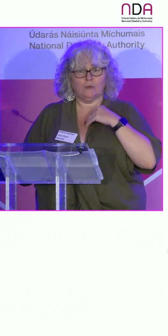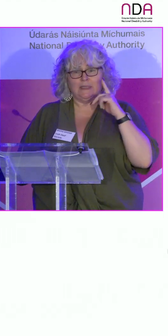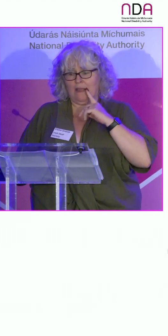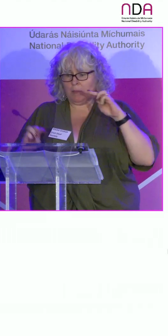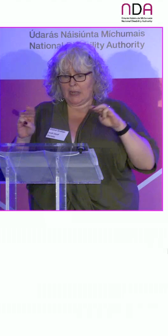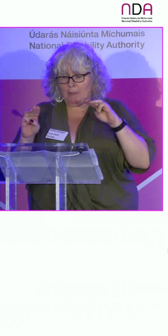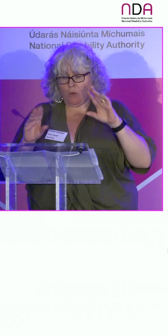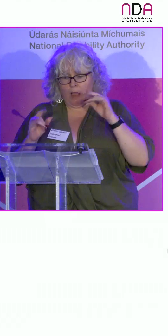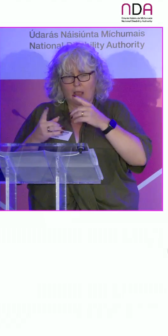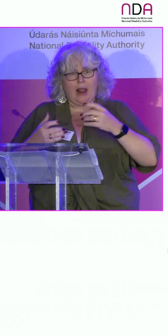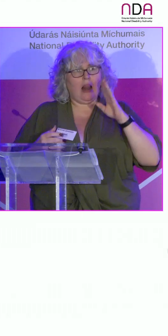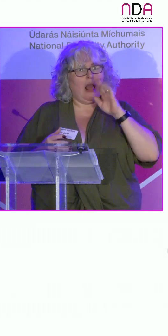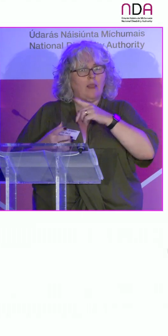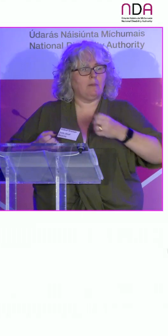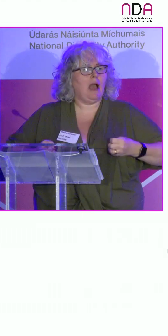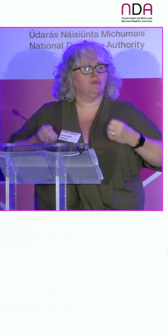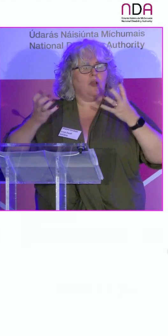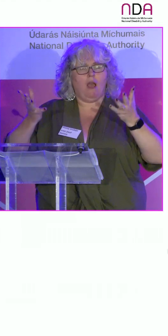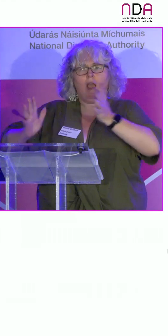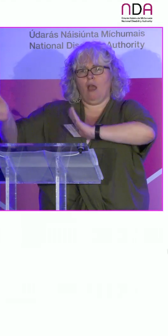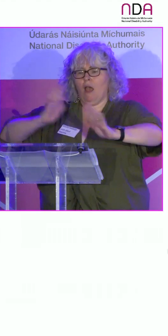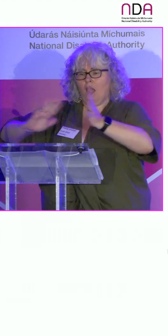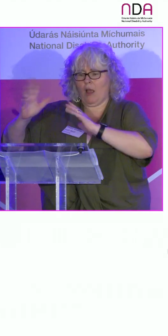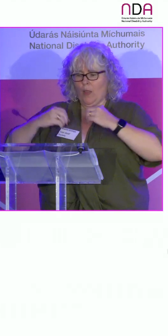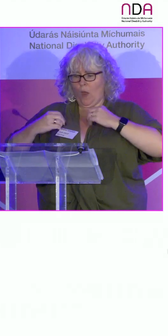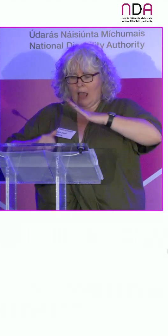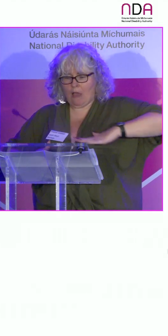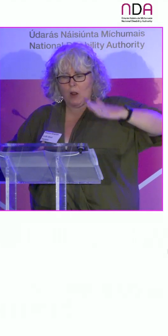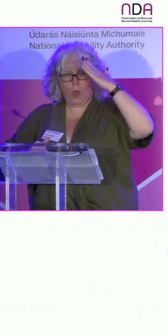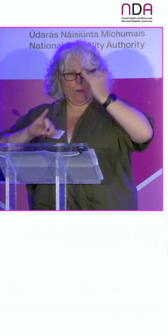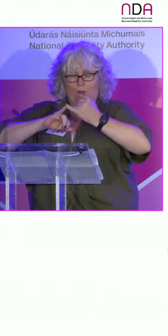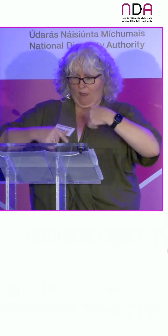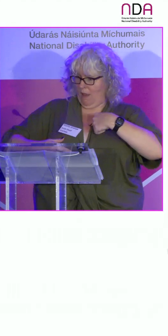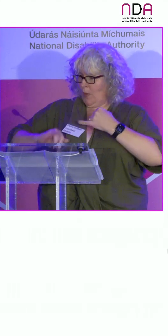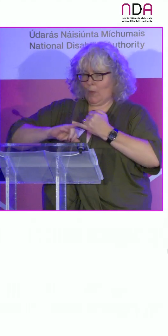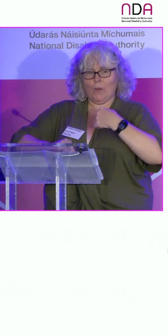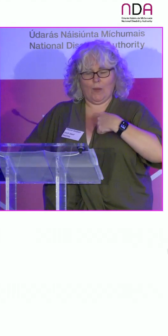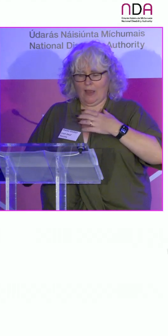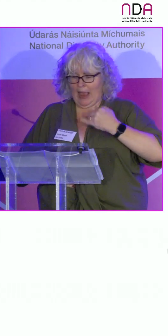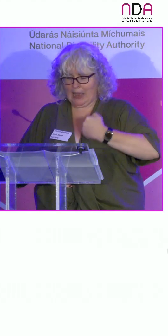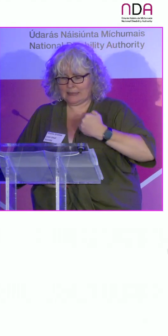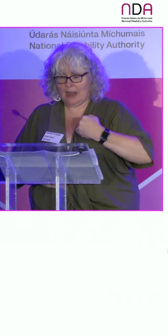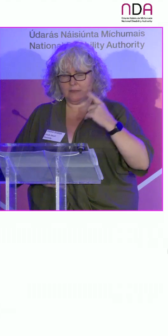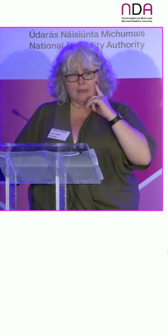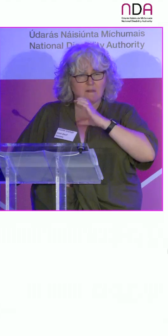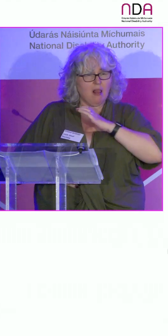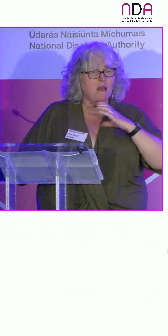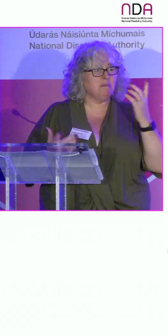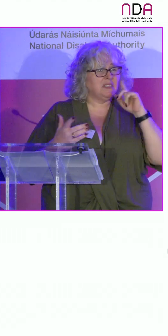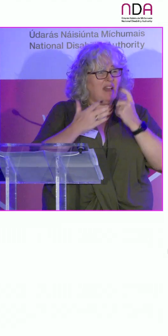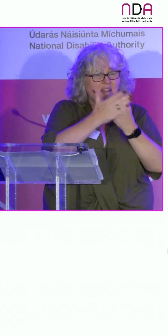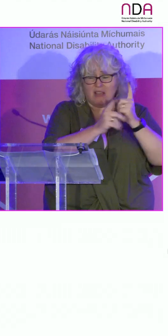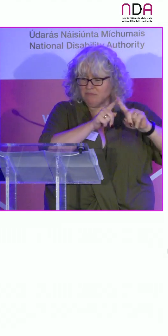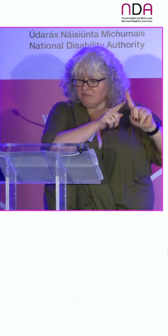For deaf spaces, they're much more important for deaf people to be able to express themselves, to know locally who we are and who